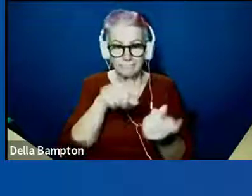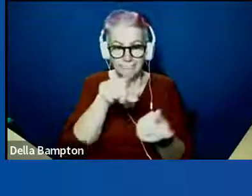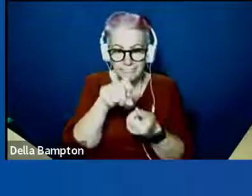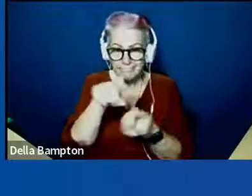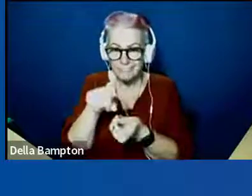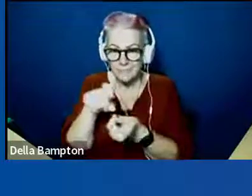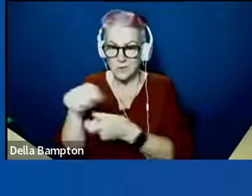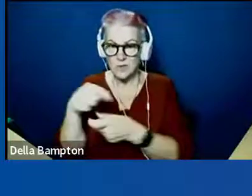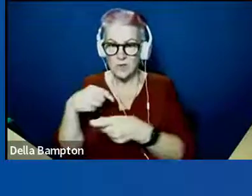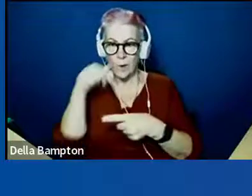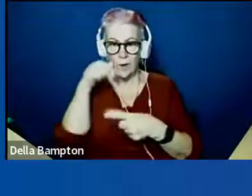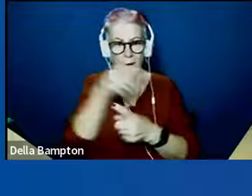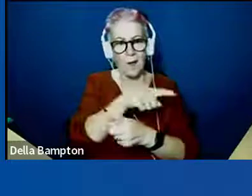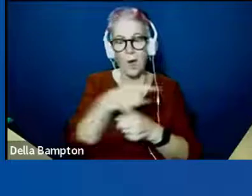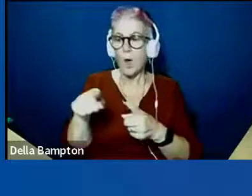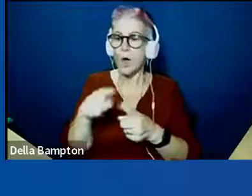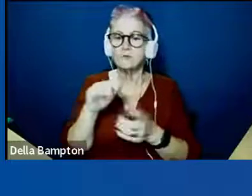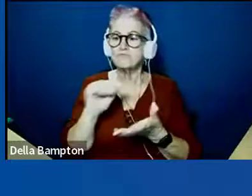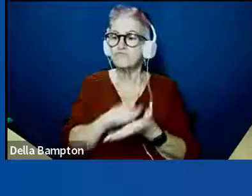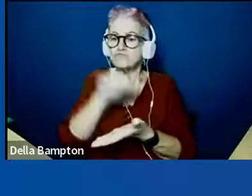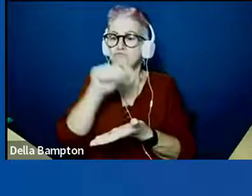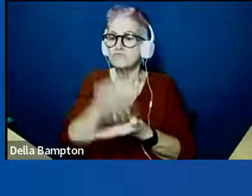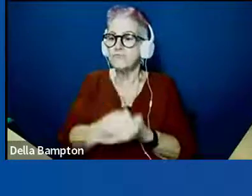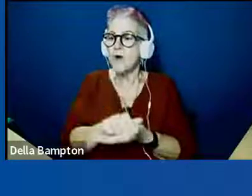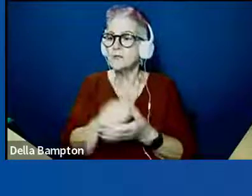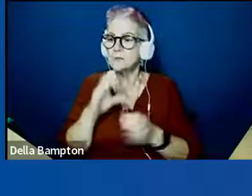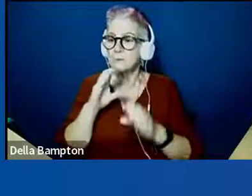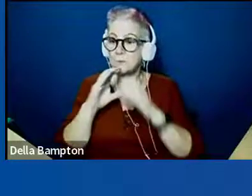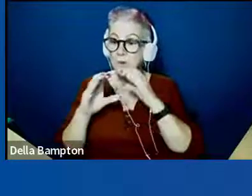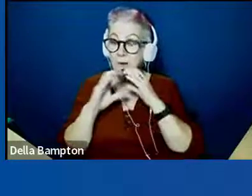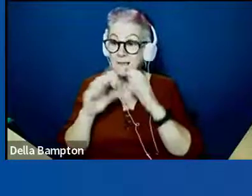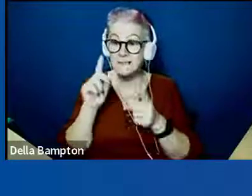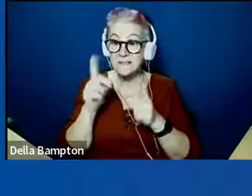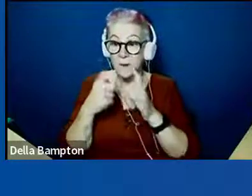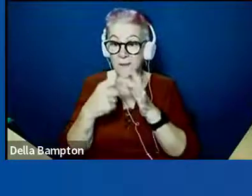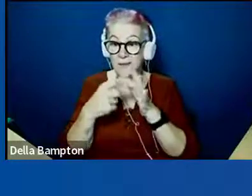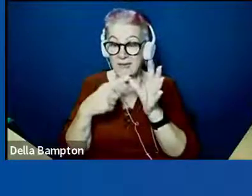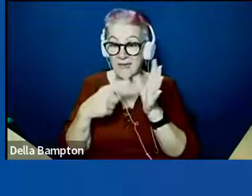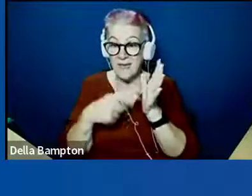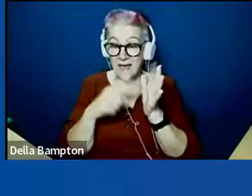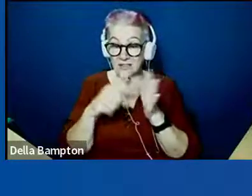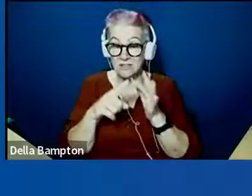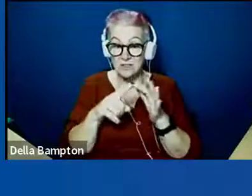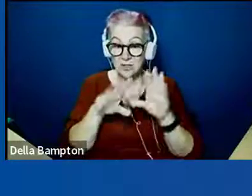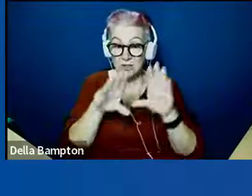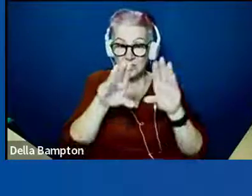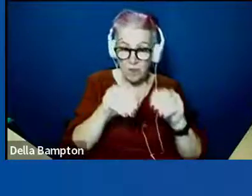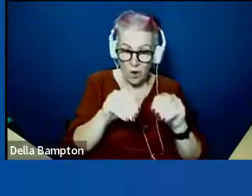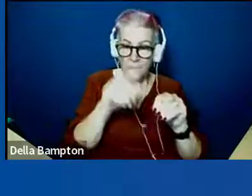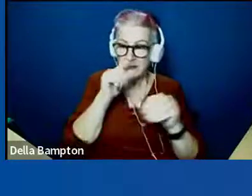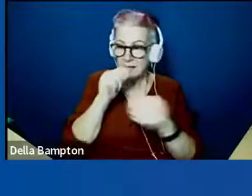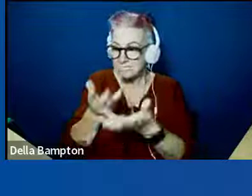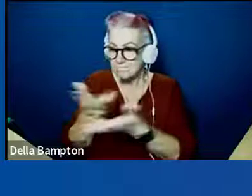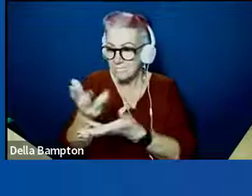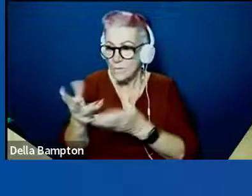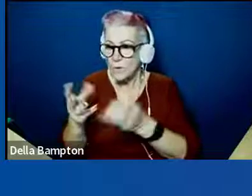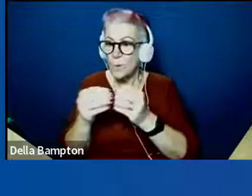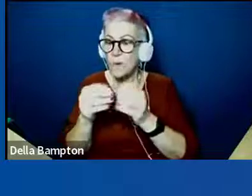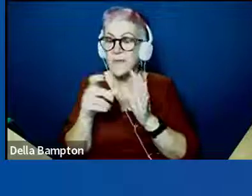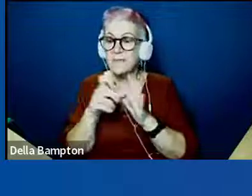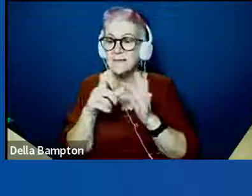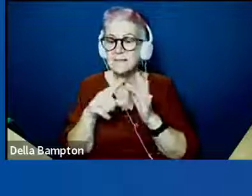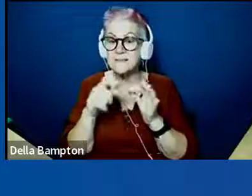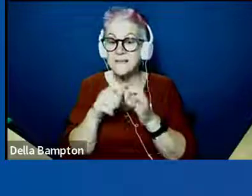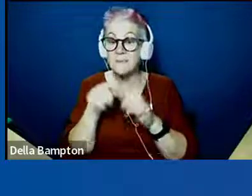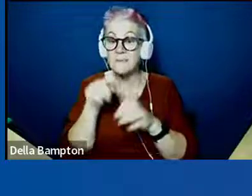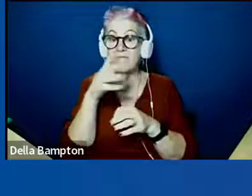on communication. A few times, Kate stopped and was able to talk directly with Deb, but we were able to